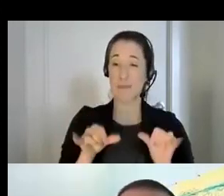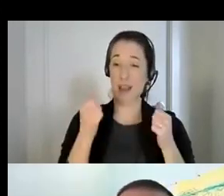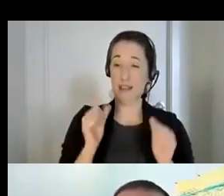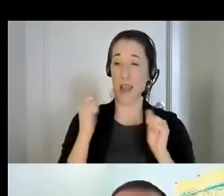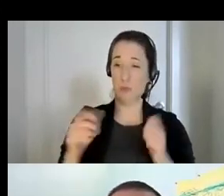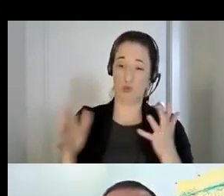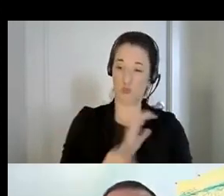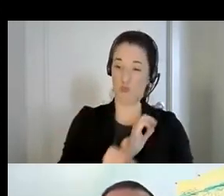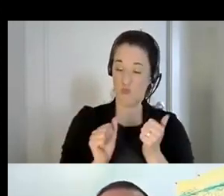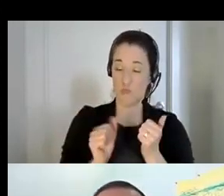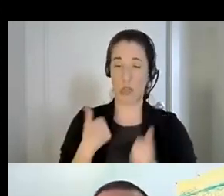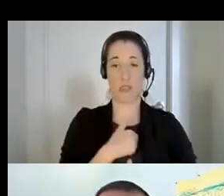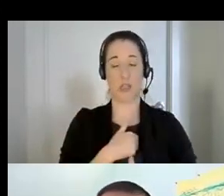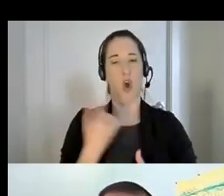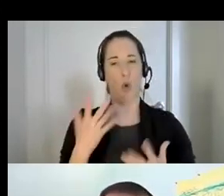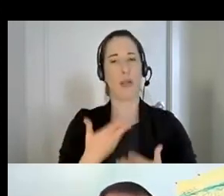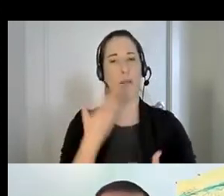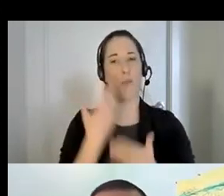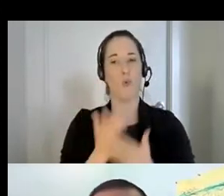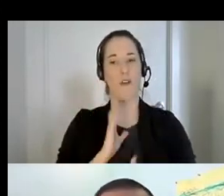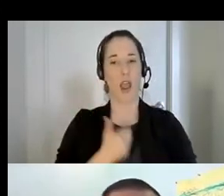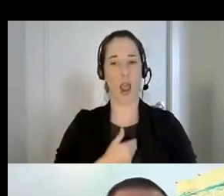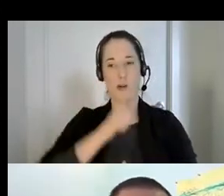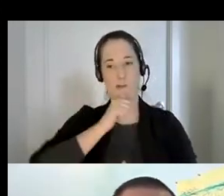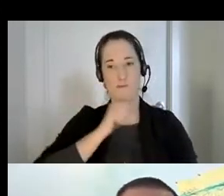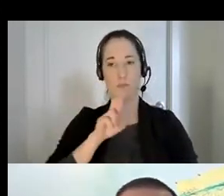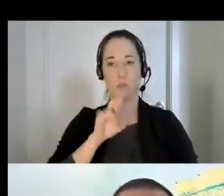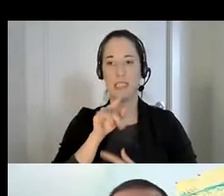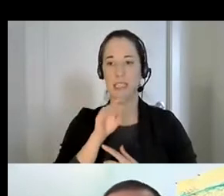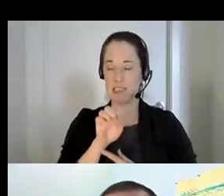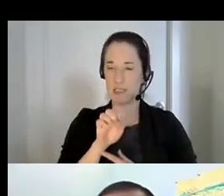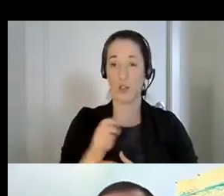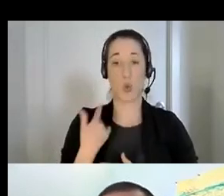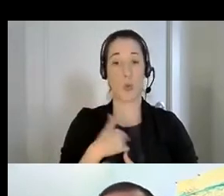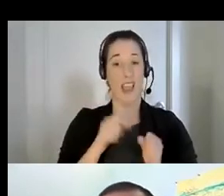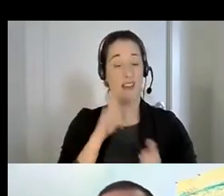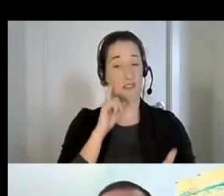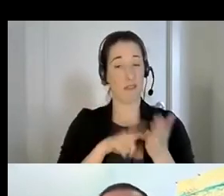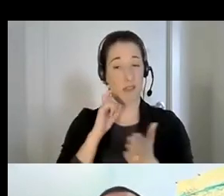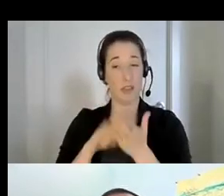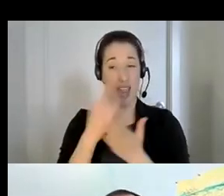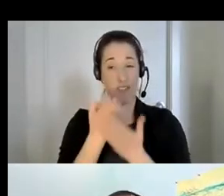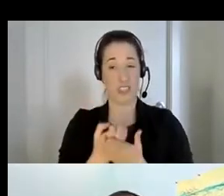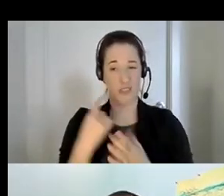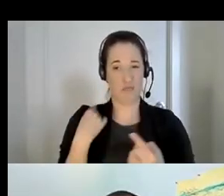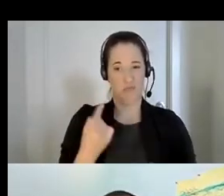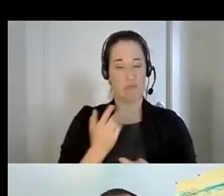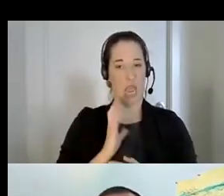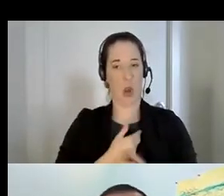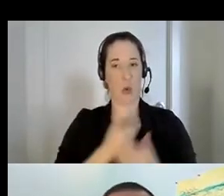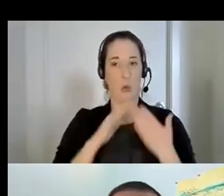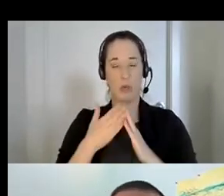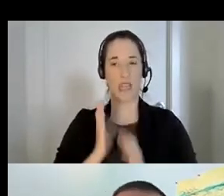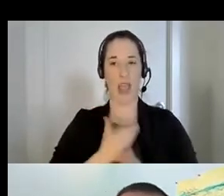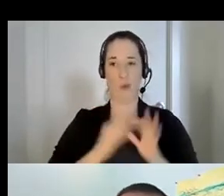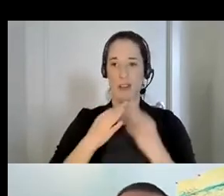resilience. We can find resilience in our communities and our ancestors in our histories. And knowing that our ancestors and our